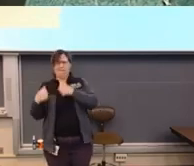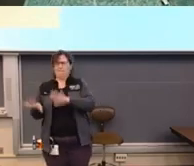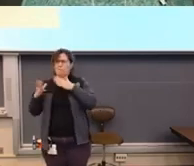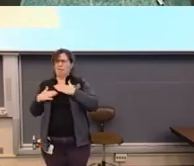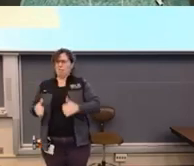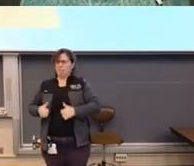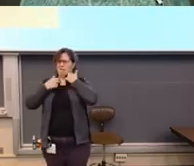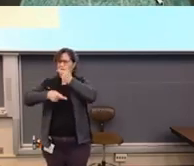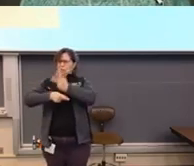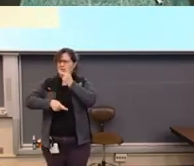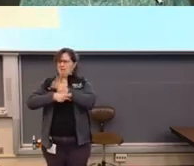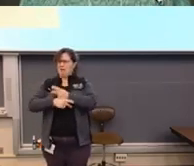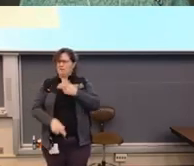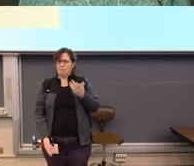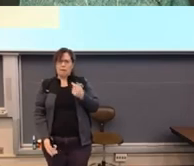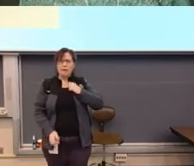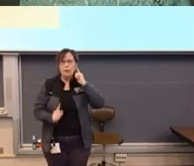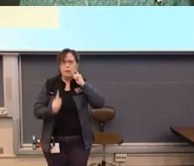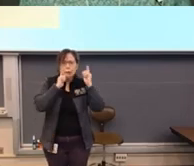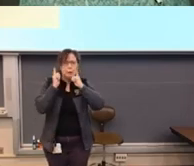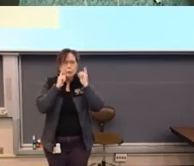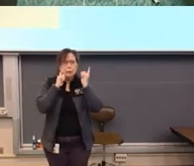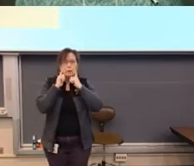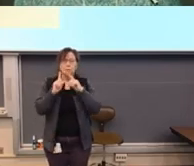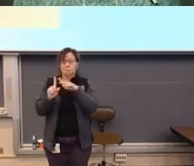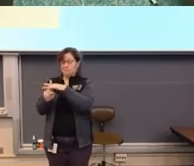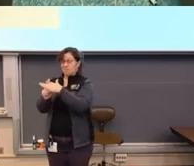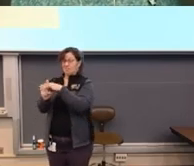life to take care of him. Context matters.